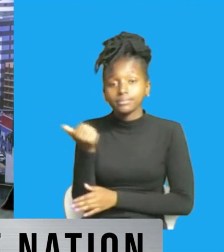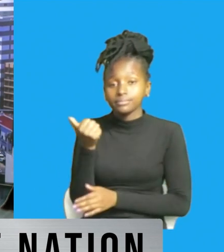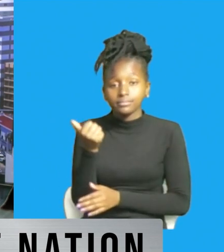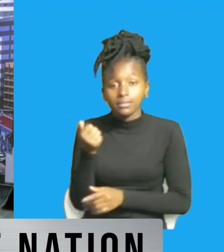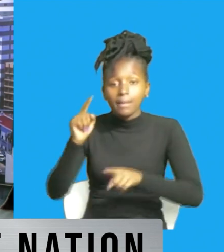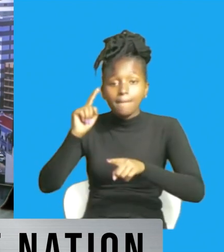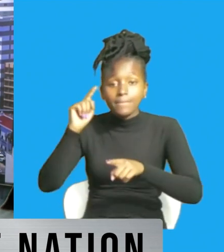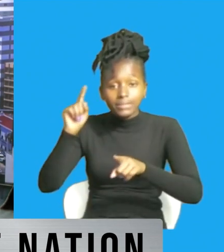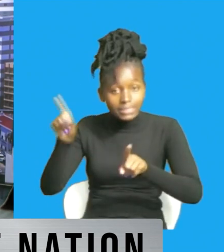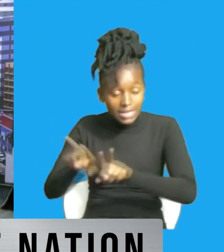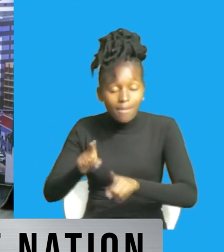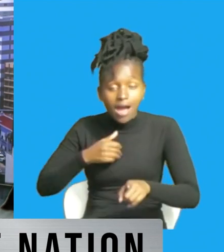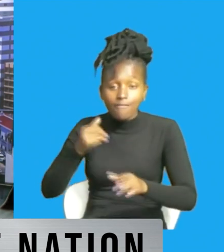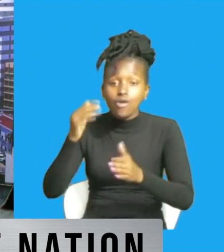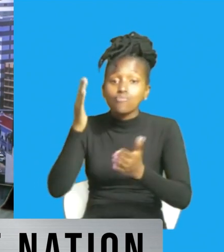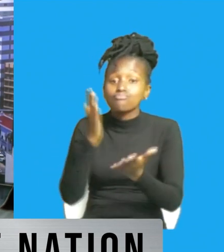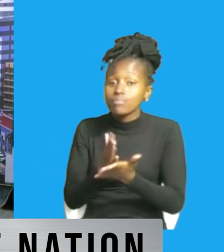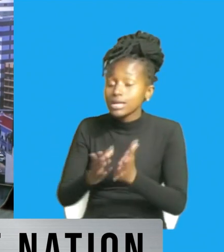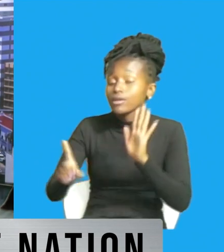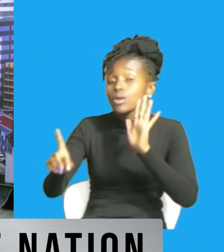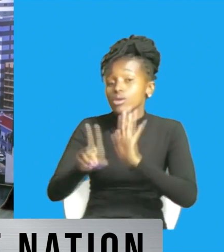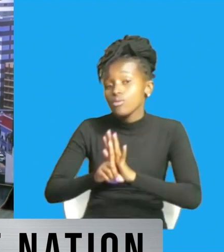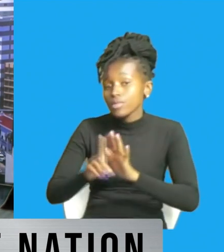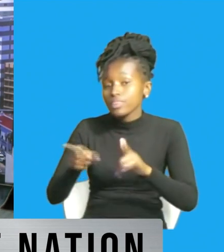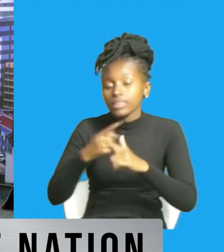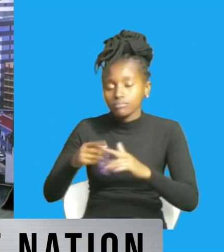na itakuwa ni ukweli na itakuwa ni kitu tatupeleka mbele.